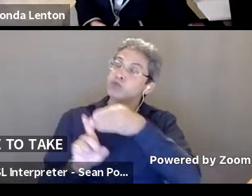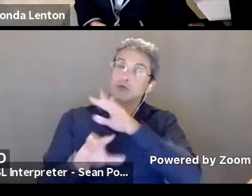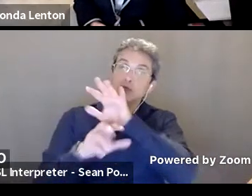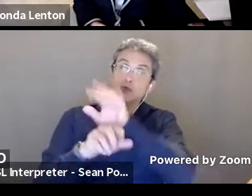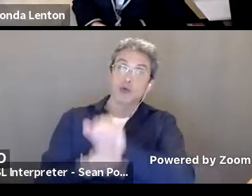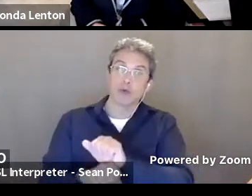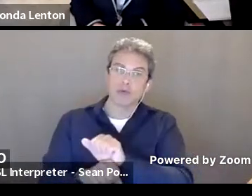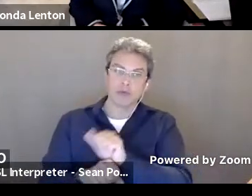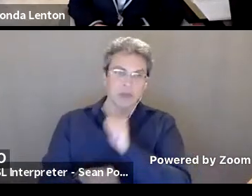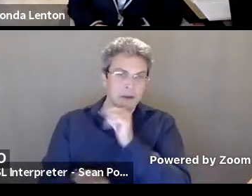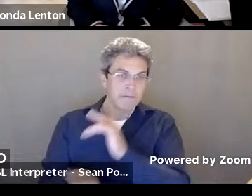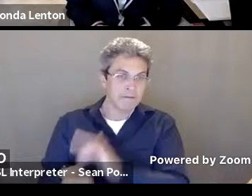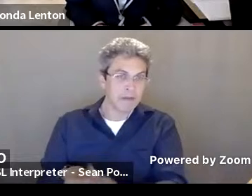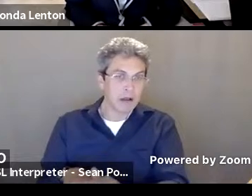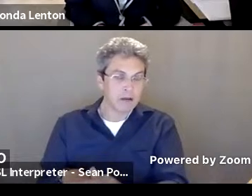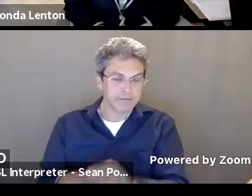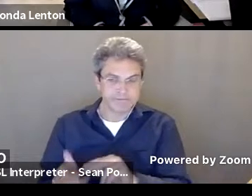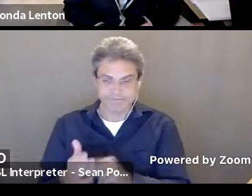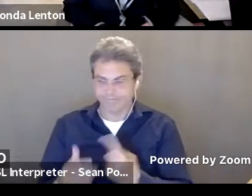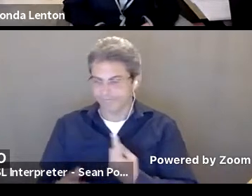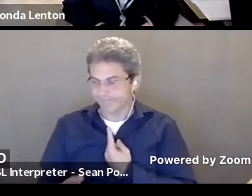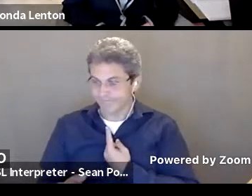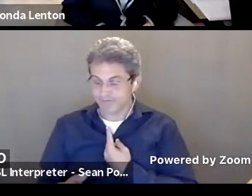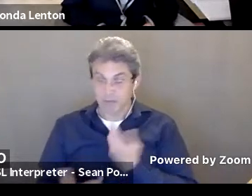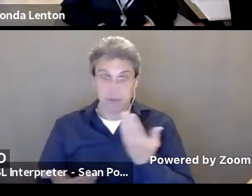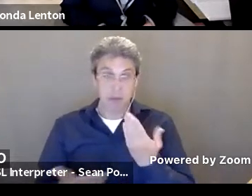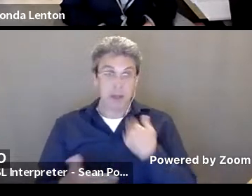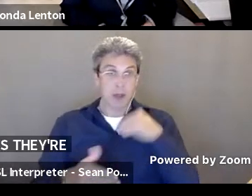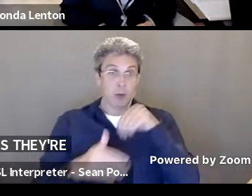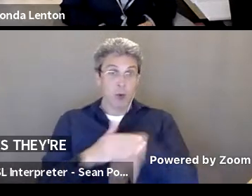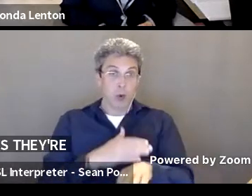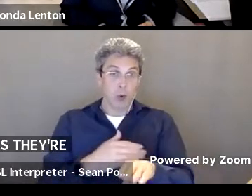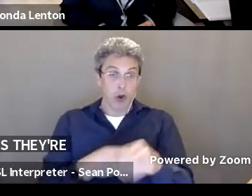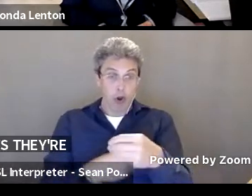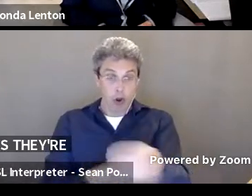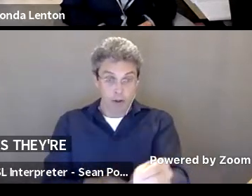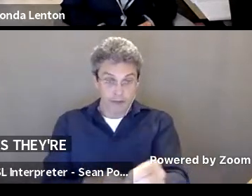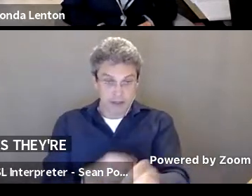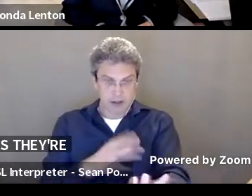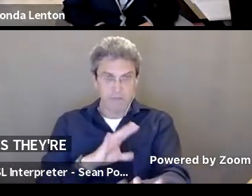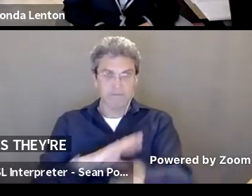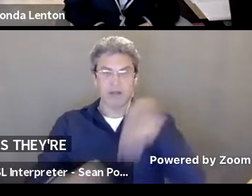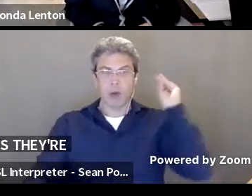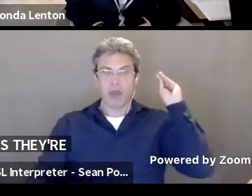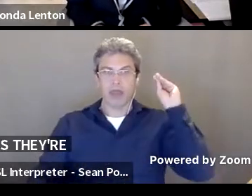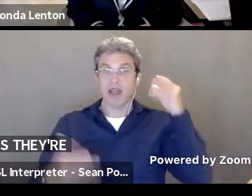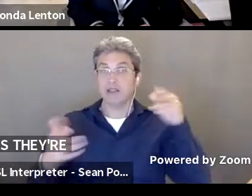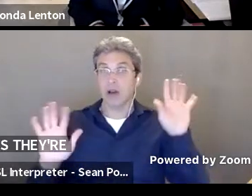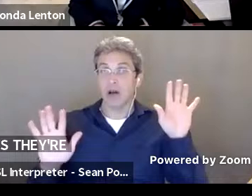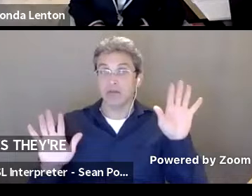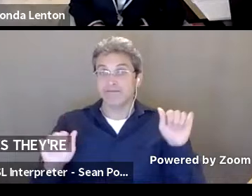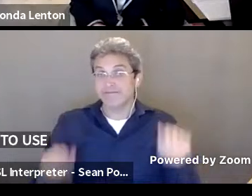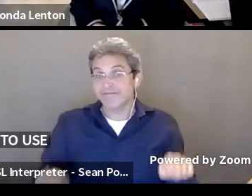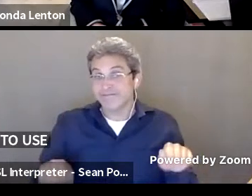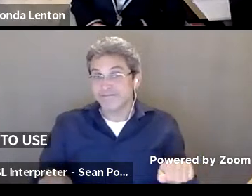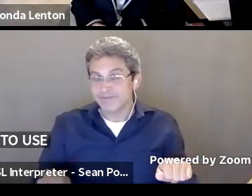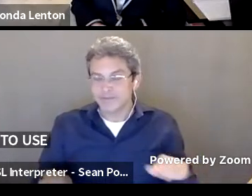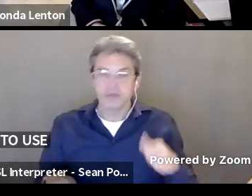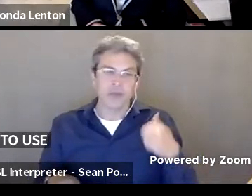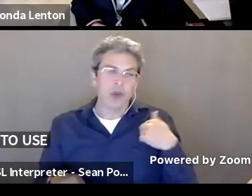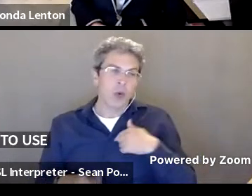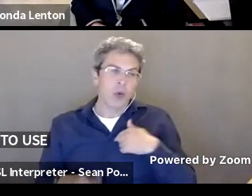be really a matter of being able to use your office, and that's about all for the moment. So we hope that that will just